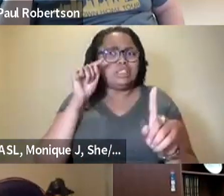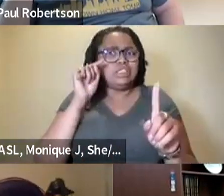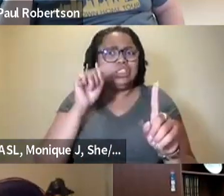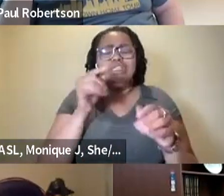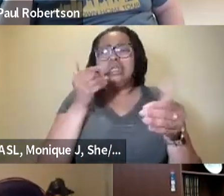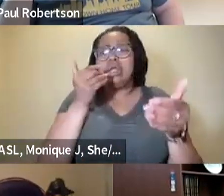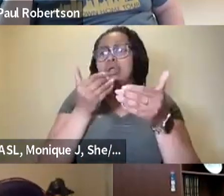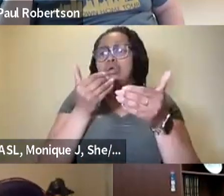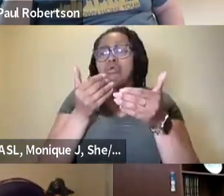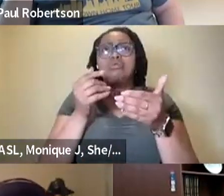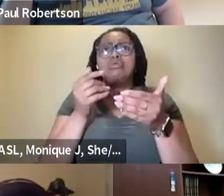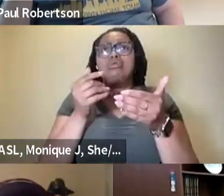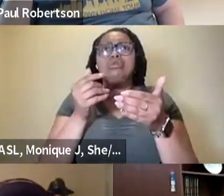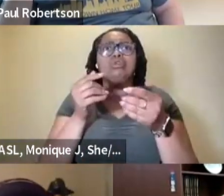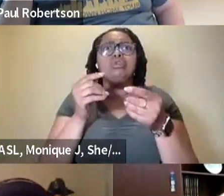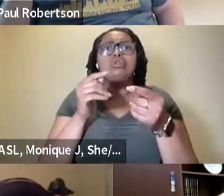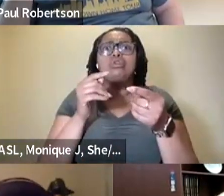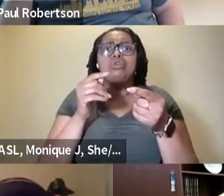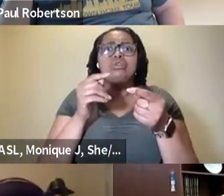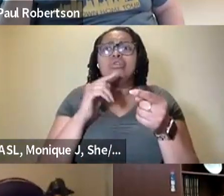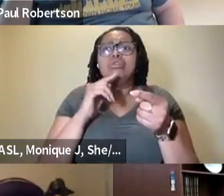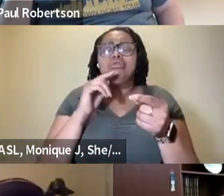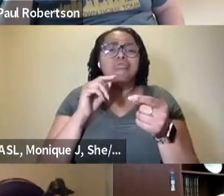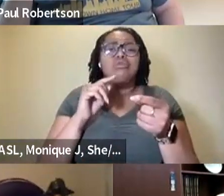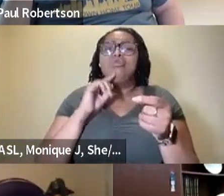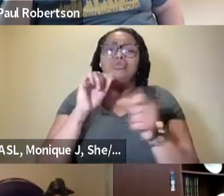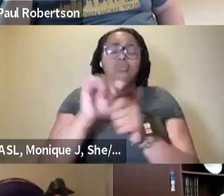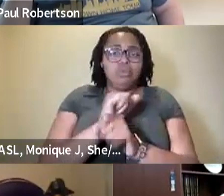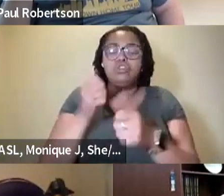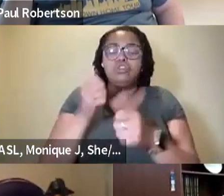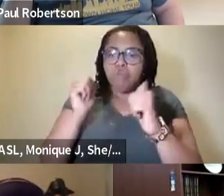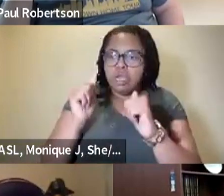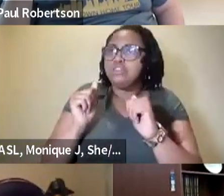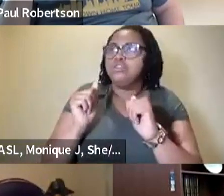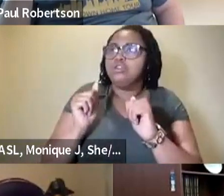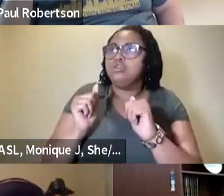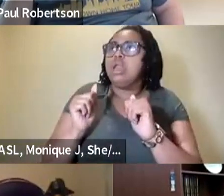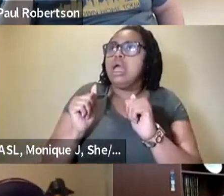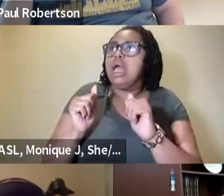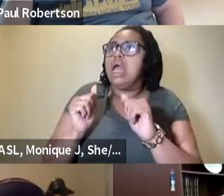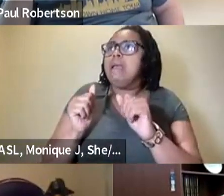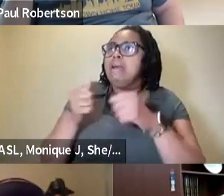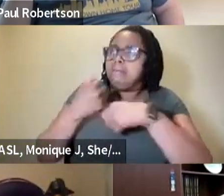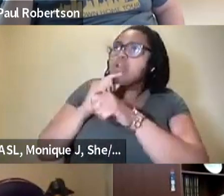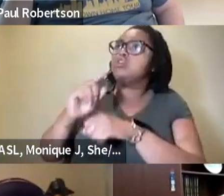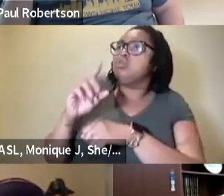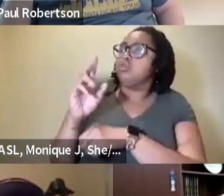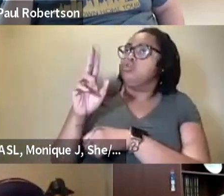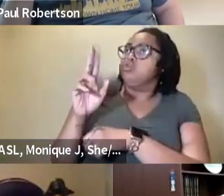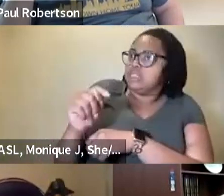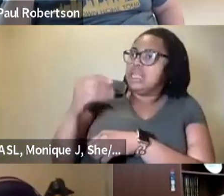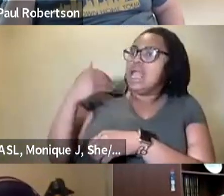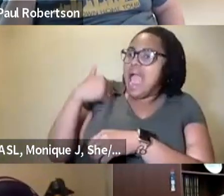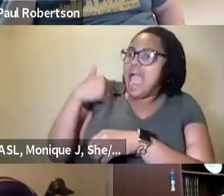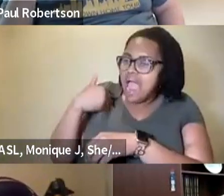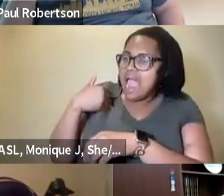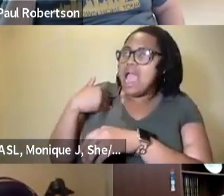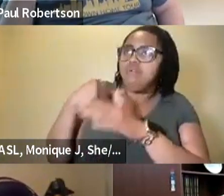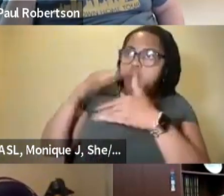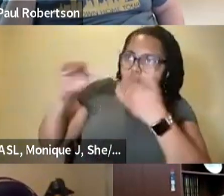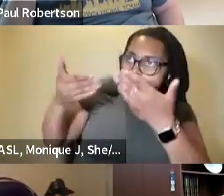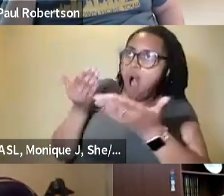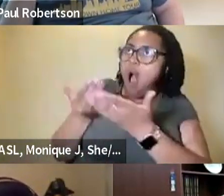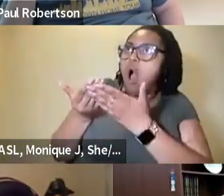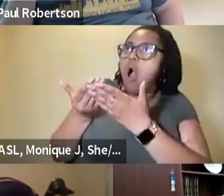helping to knock UT into shape with regard to disability issues. We are incredibly grateful